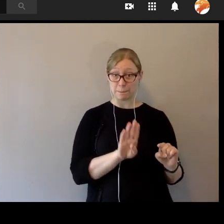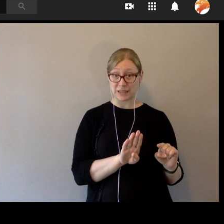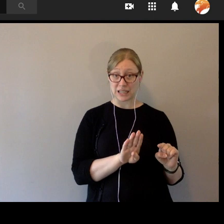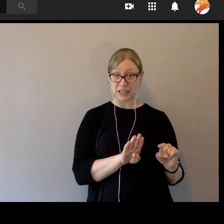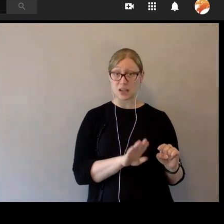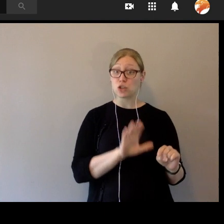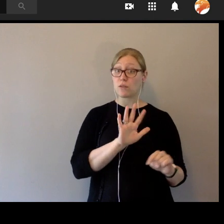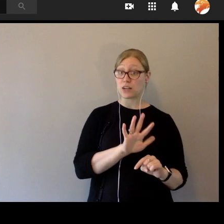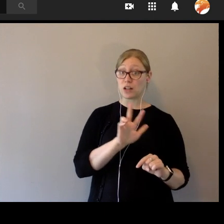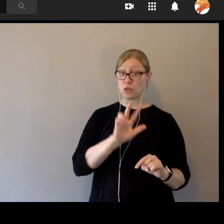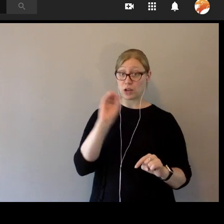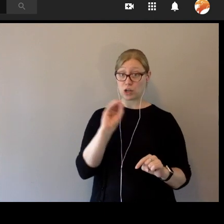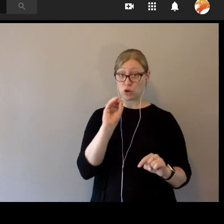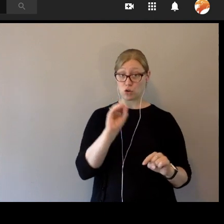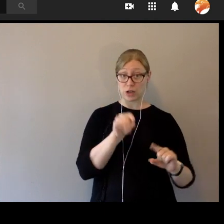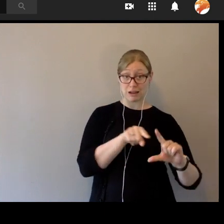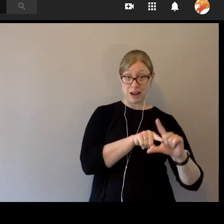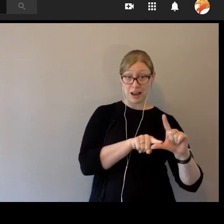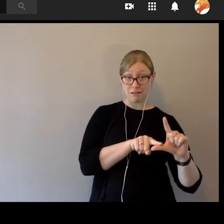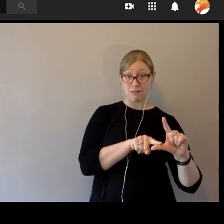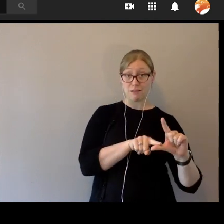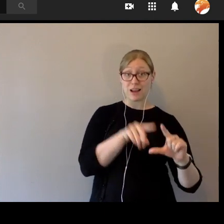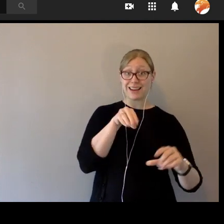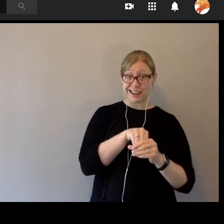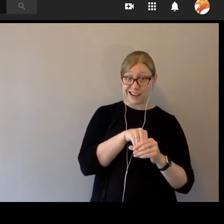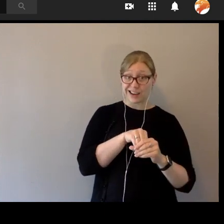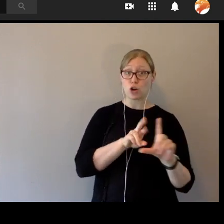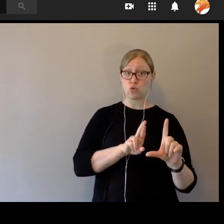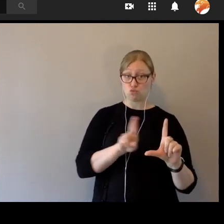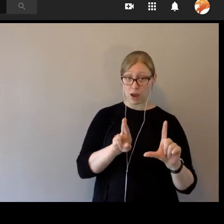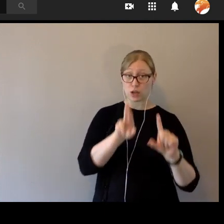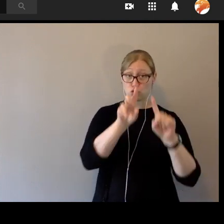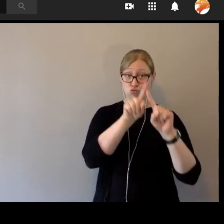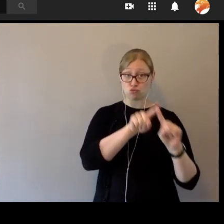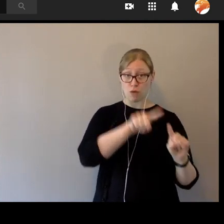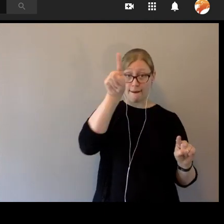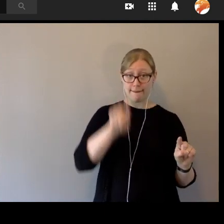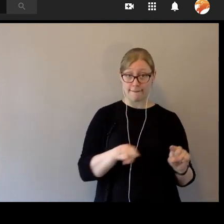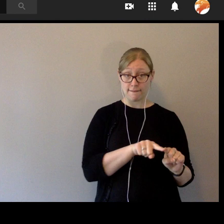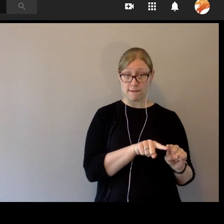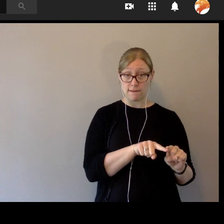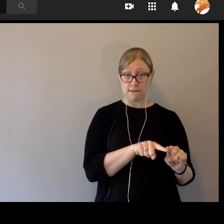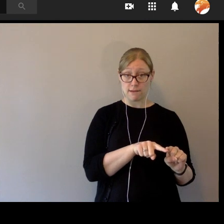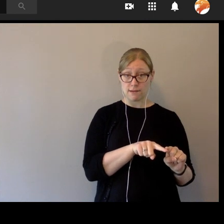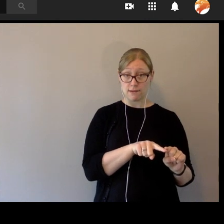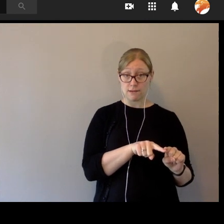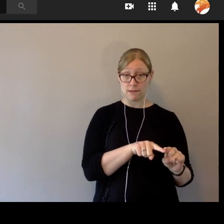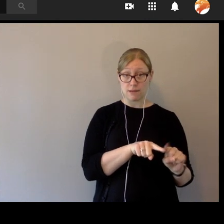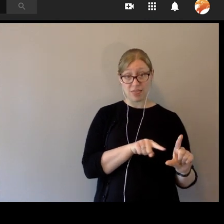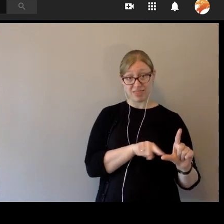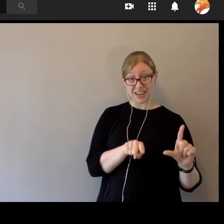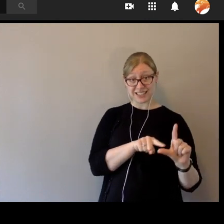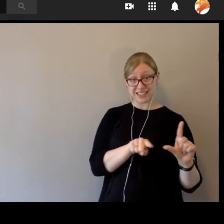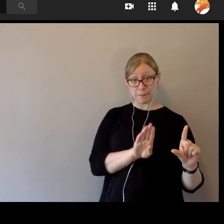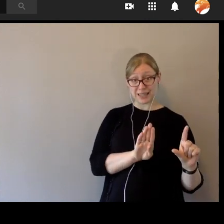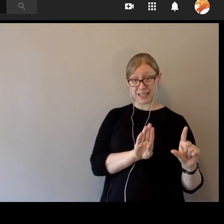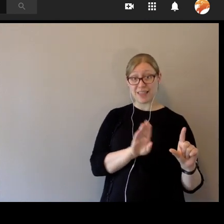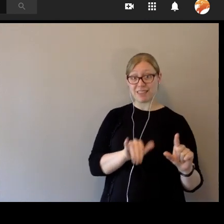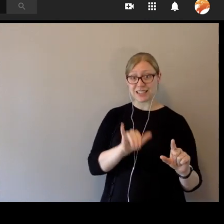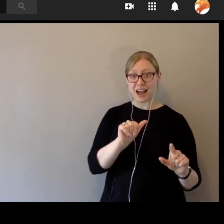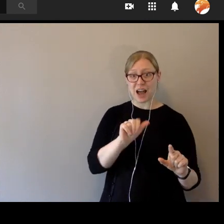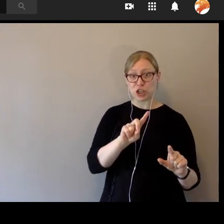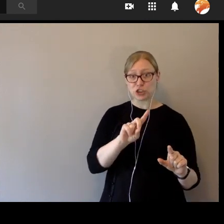angle, acute angle, is in a right triangle. And so adjacent to that is side B, and the hypotenuse is 15. So